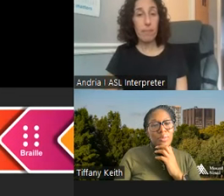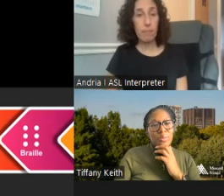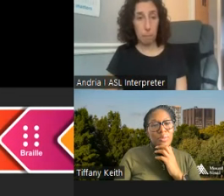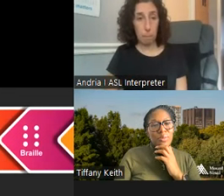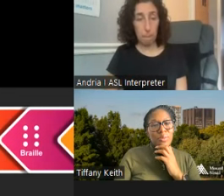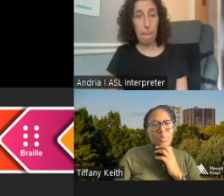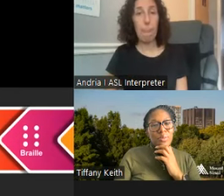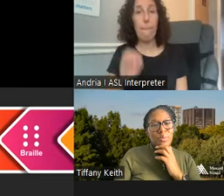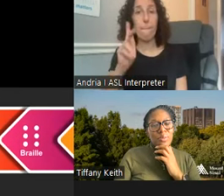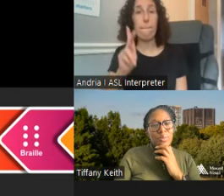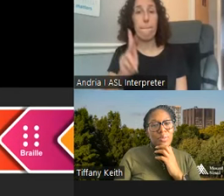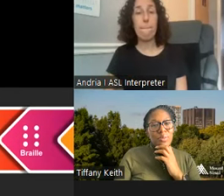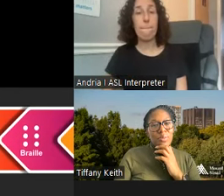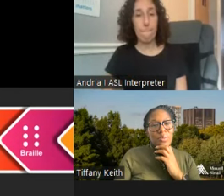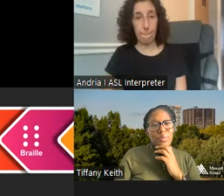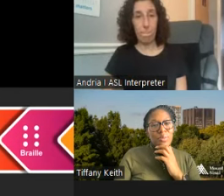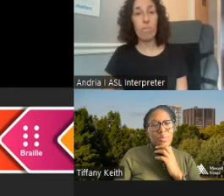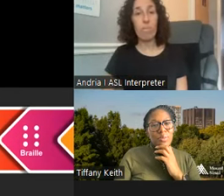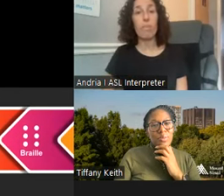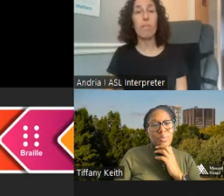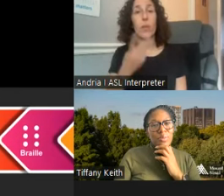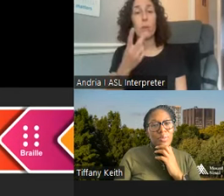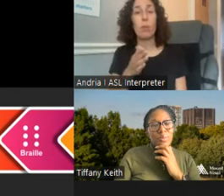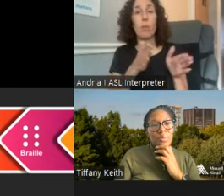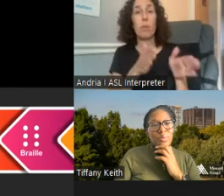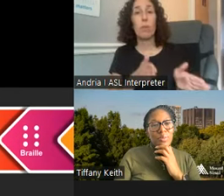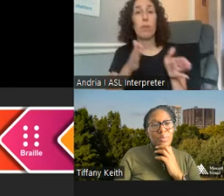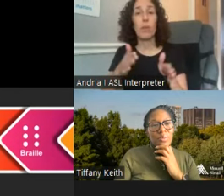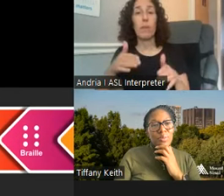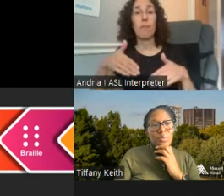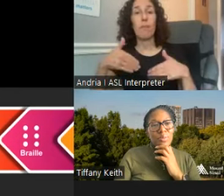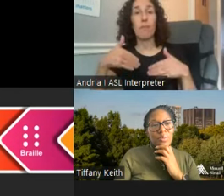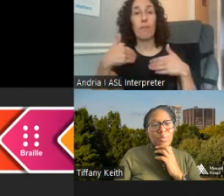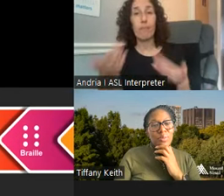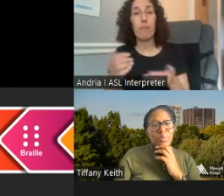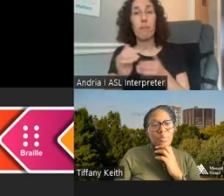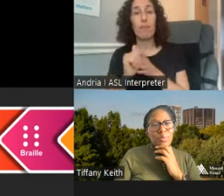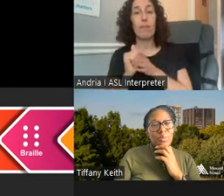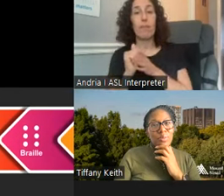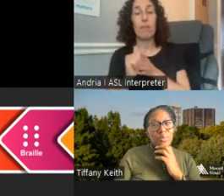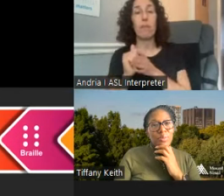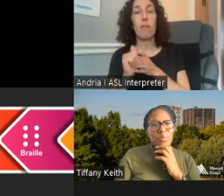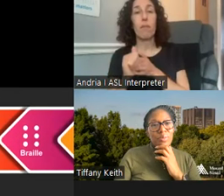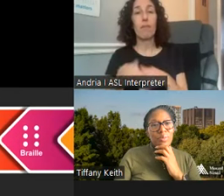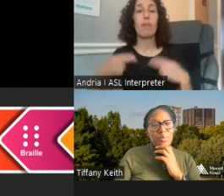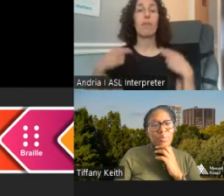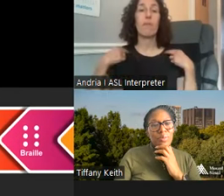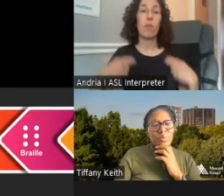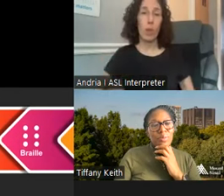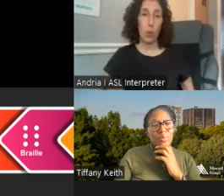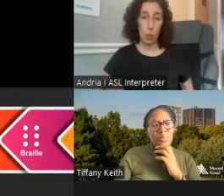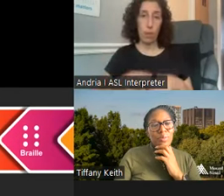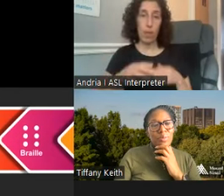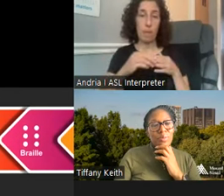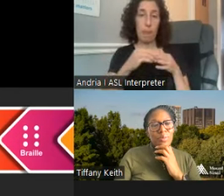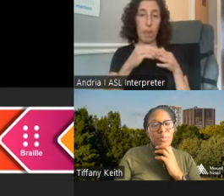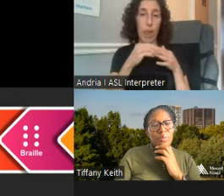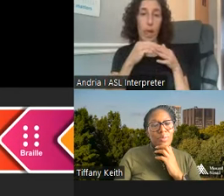Okay, so we talked about the two ways of providing guidance. We're going to go into human guide. Oftentimes referred to as sighted guide, though it